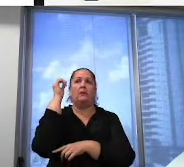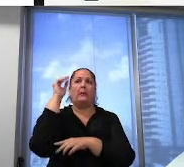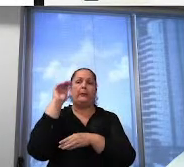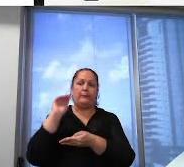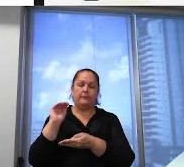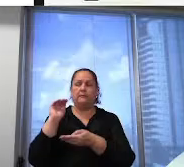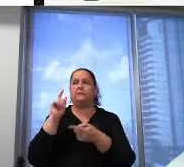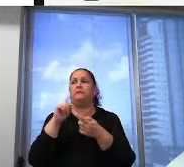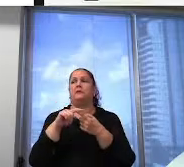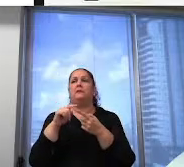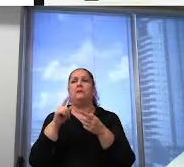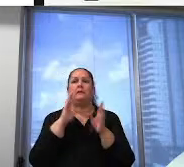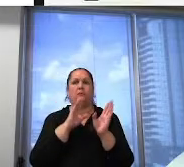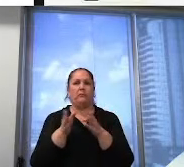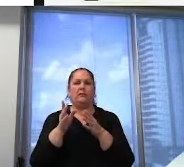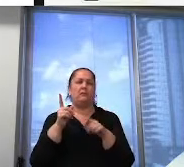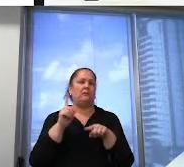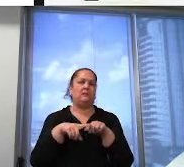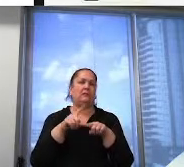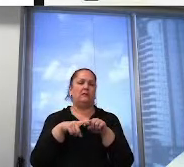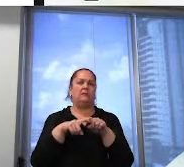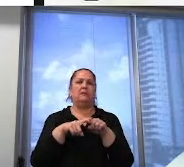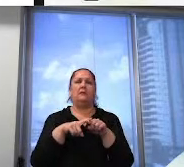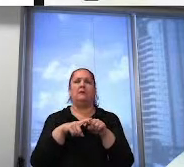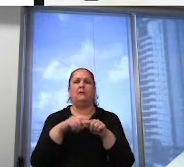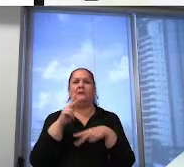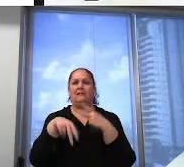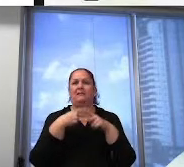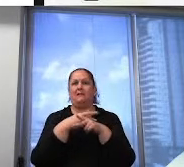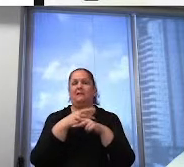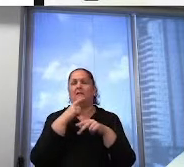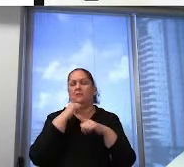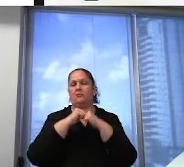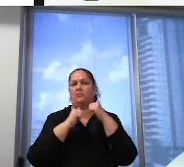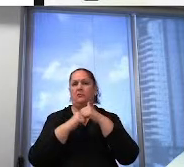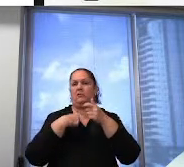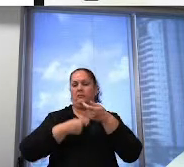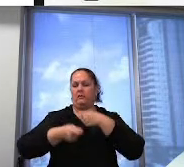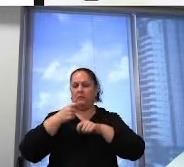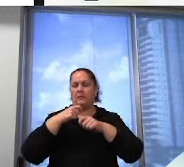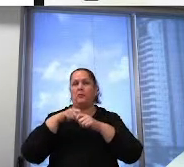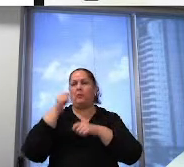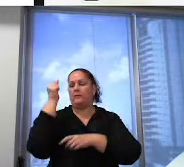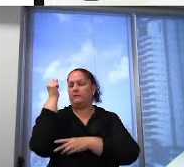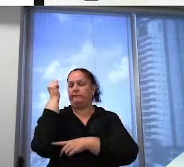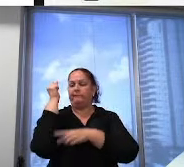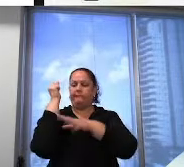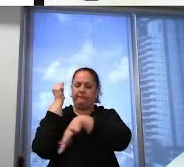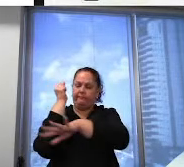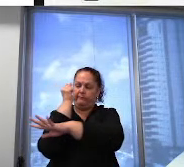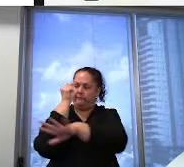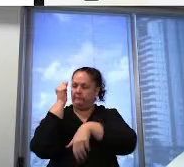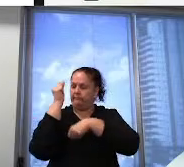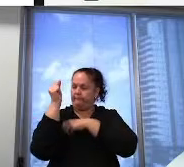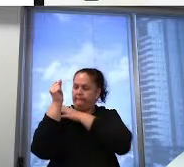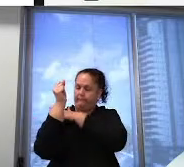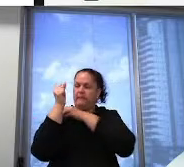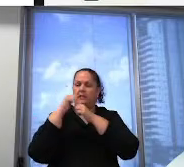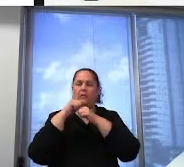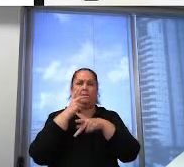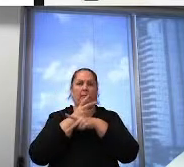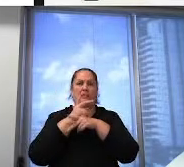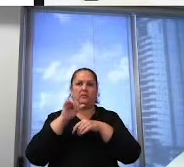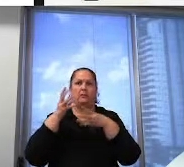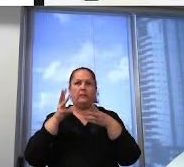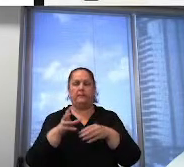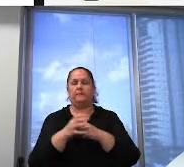structures in regards to their configuration. And that depends the type of structure we're replacing, what's in front, what's behind, and the scope continue to